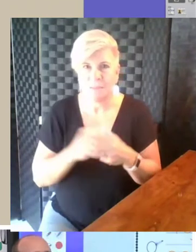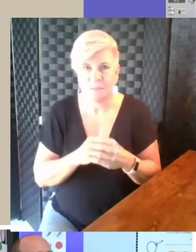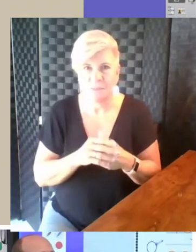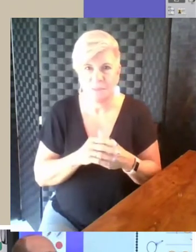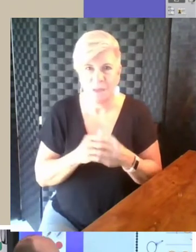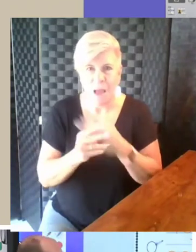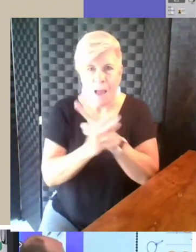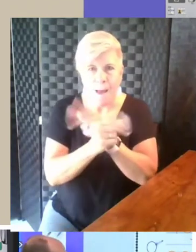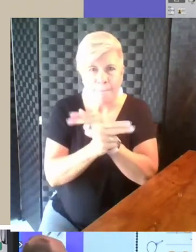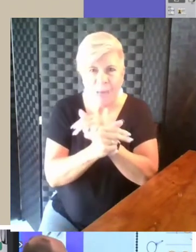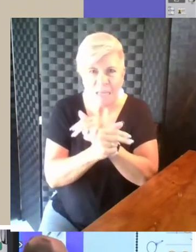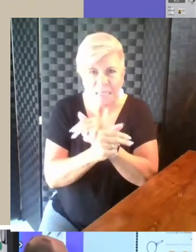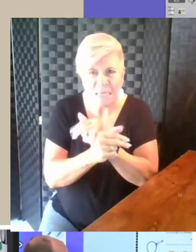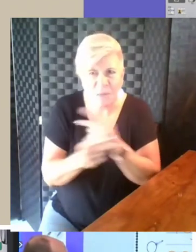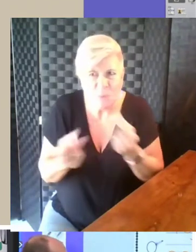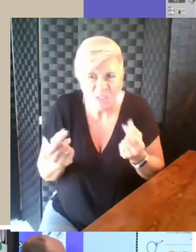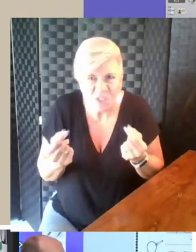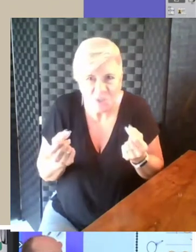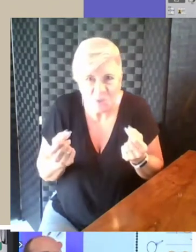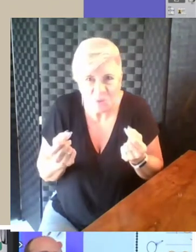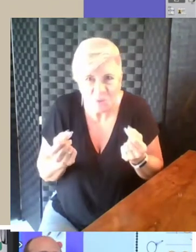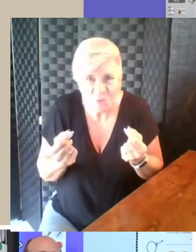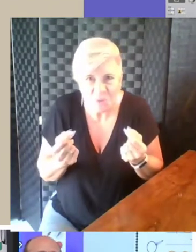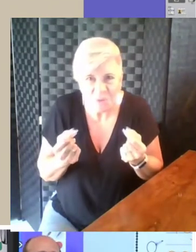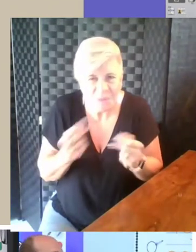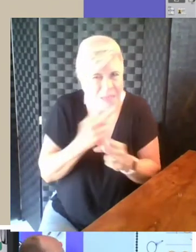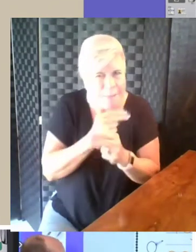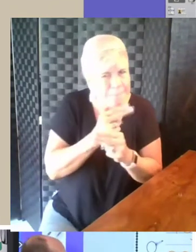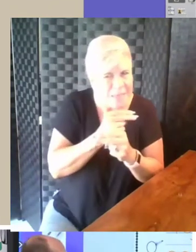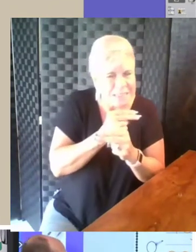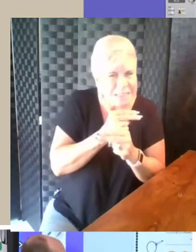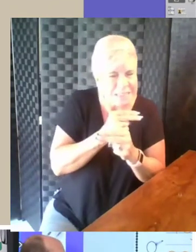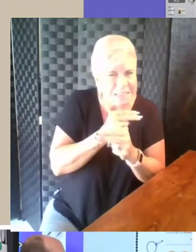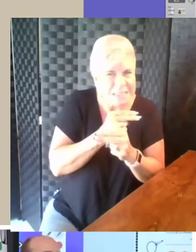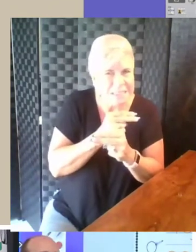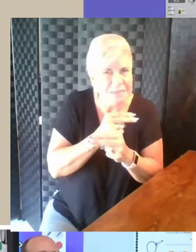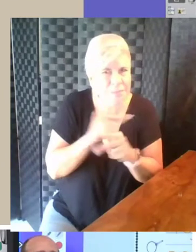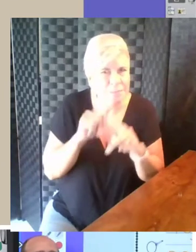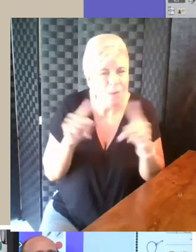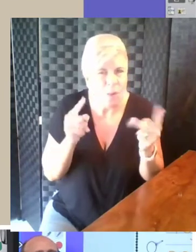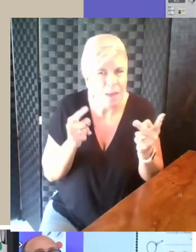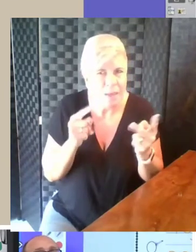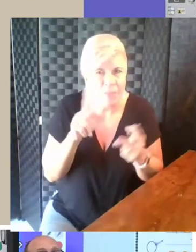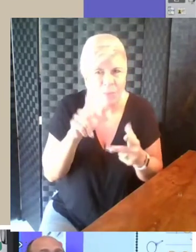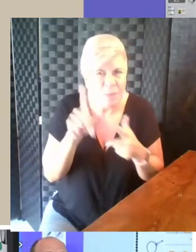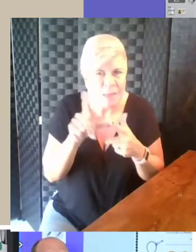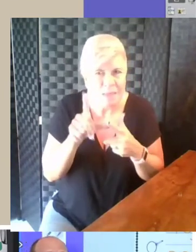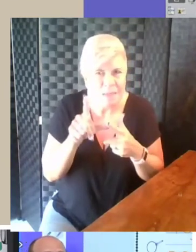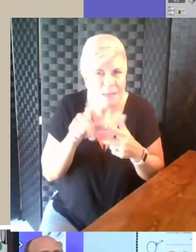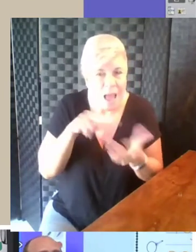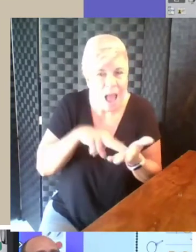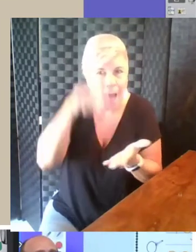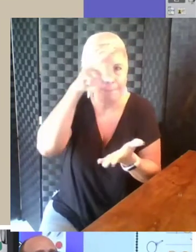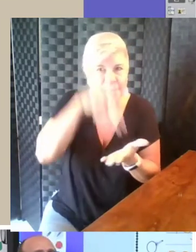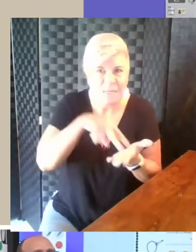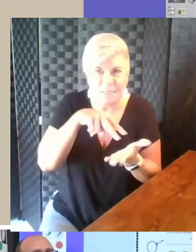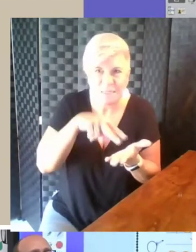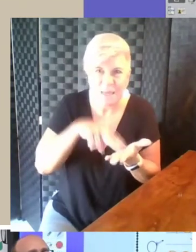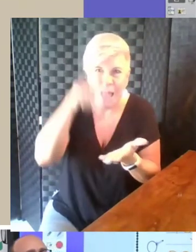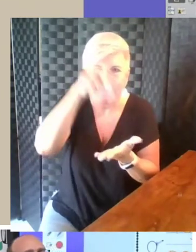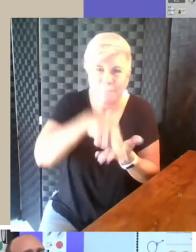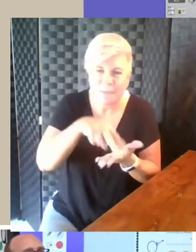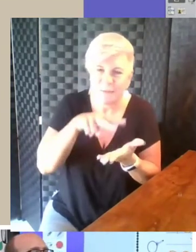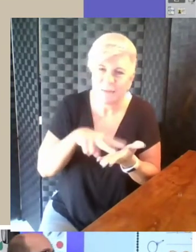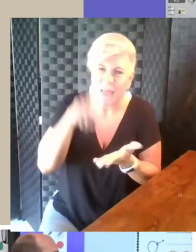bunny, I don't think it's going to be bunny or rabbit, right? There's only 3 letters in this word. What does a bunny do? hop.